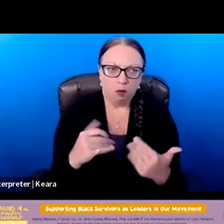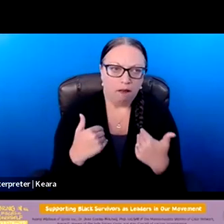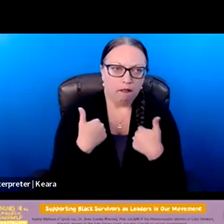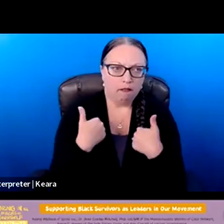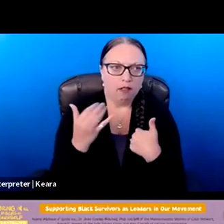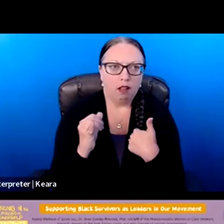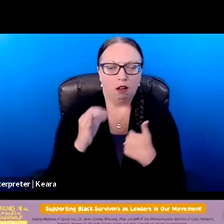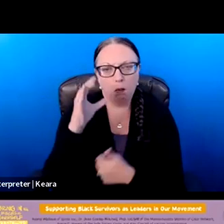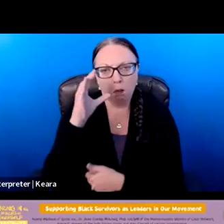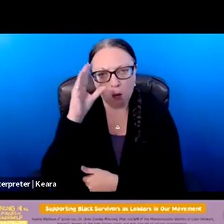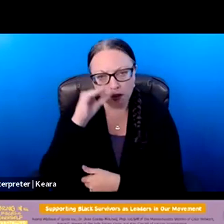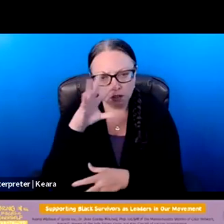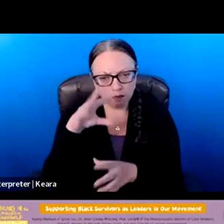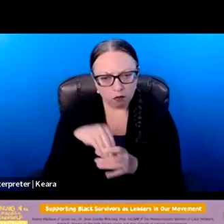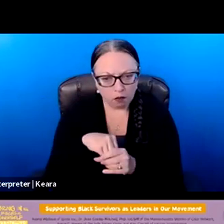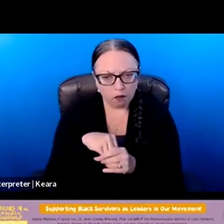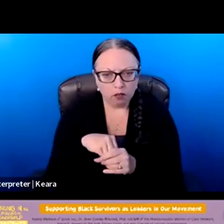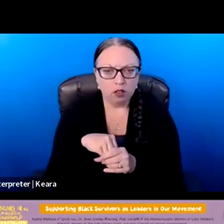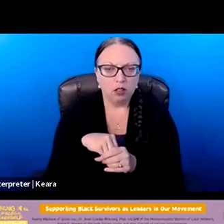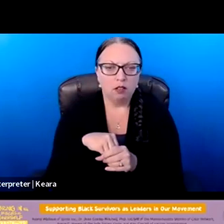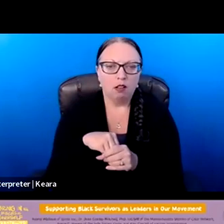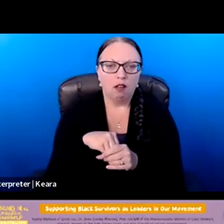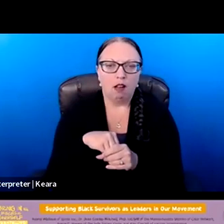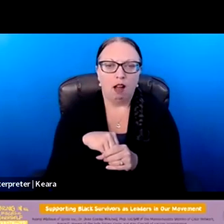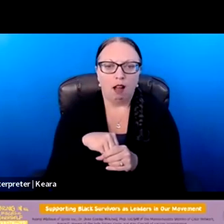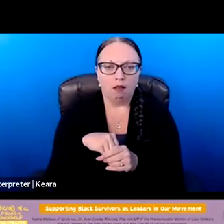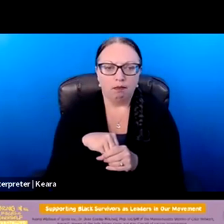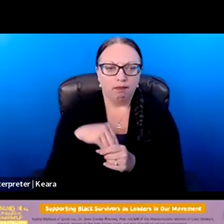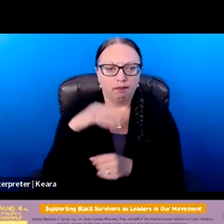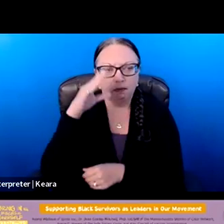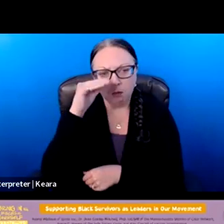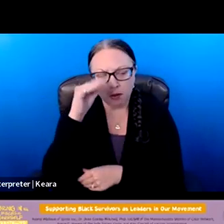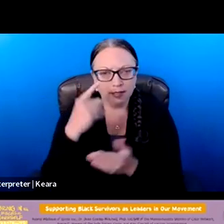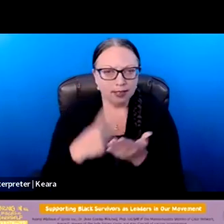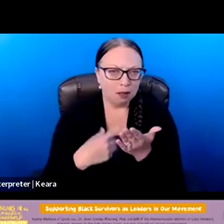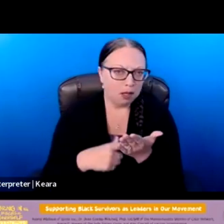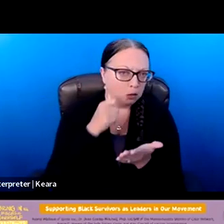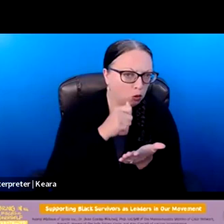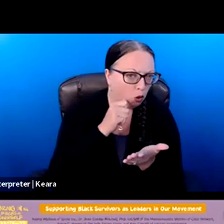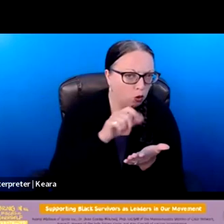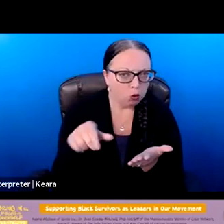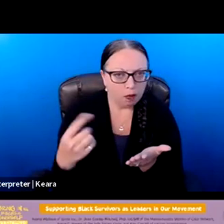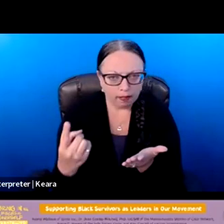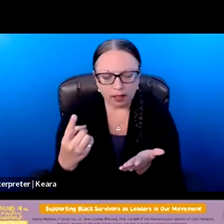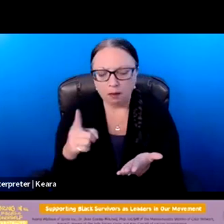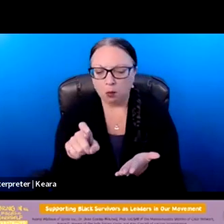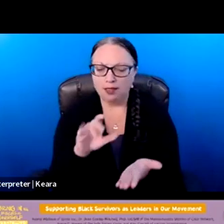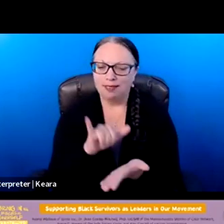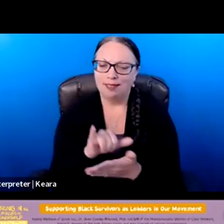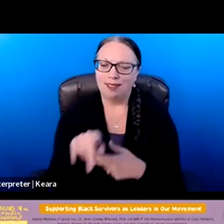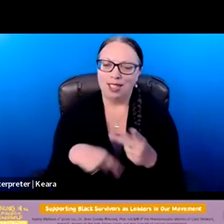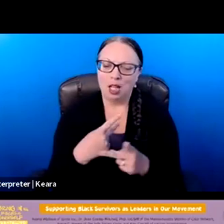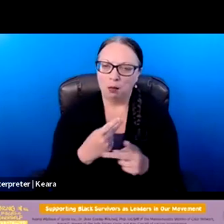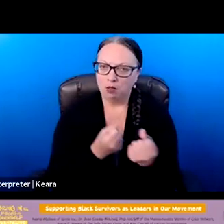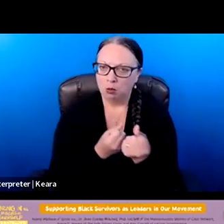have boys involved, sometimes we come to services, we have just boys or sometimes we have just girls. So those people need that kind of support and